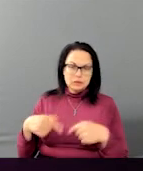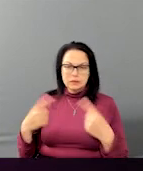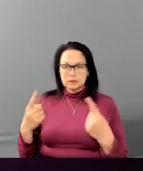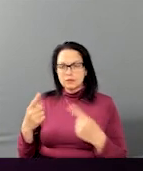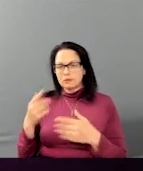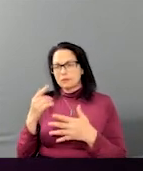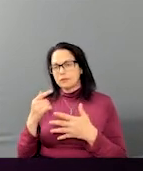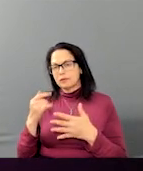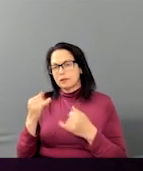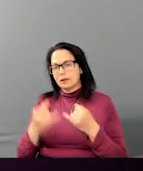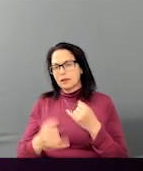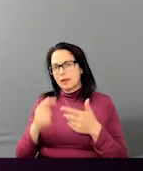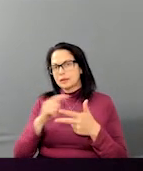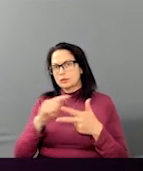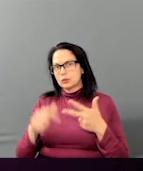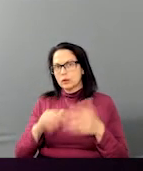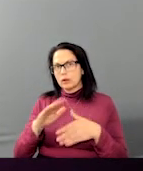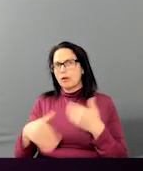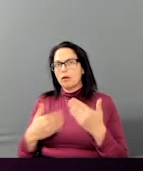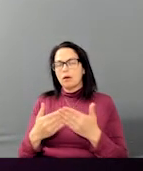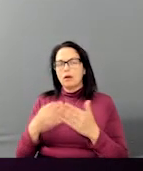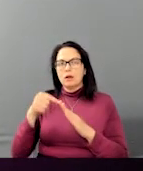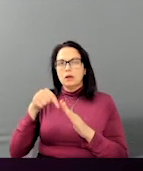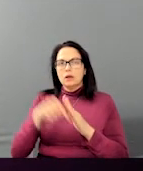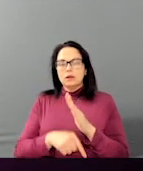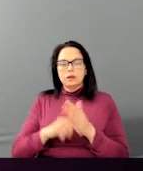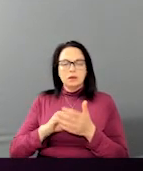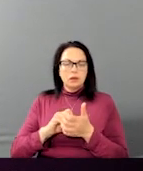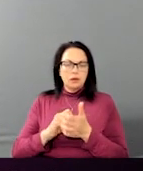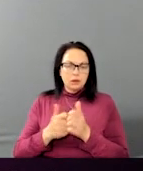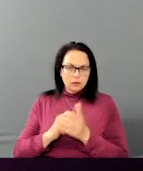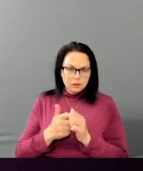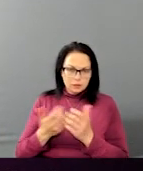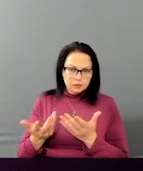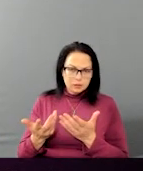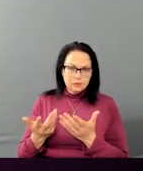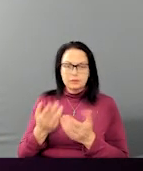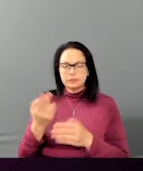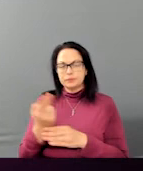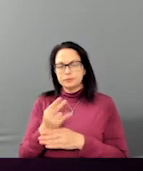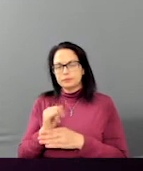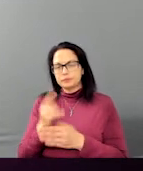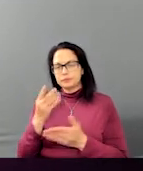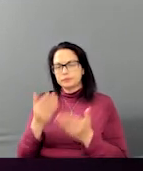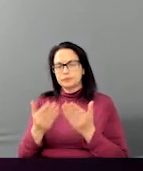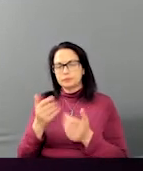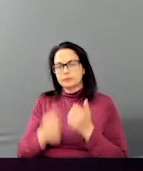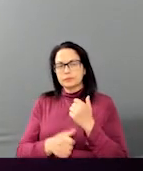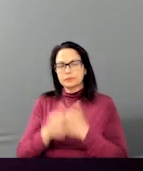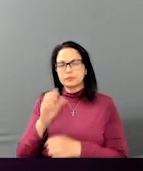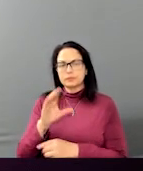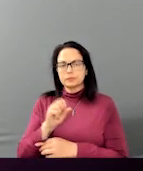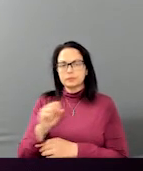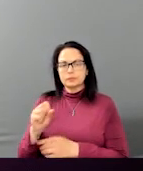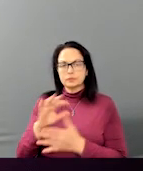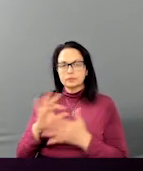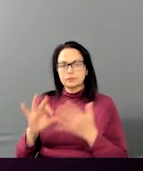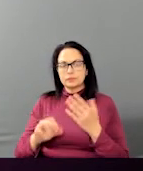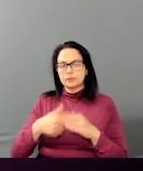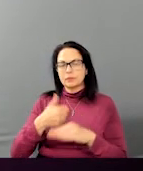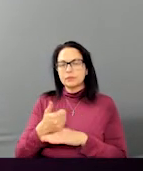are all implementation details of how it's written. And probably most CSS selectors are implementation